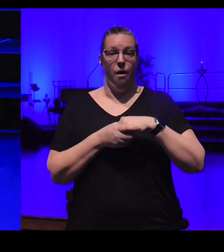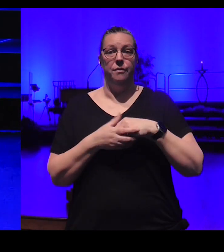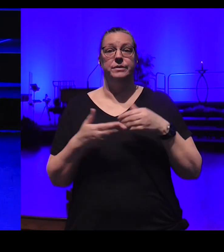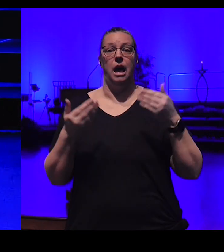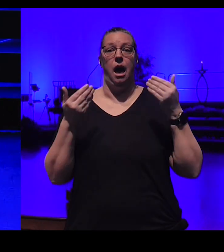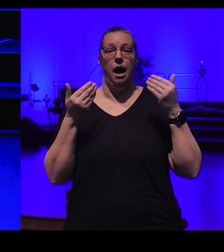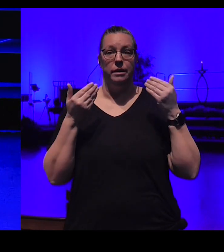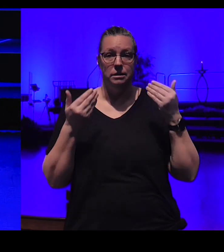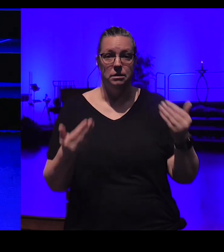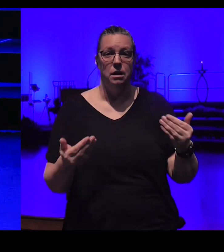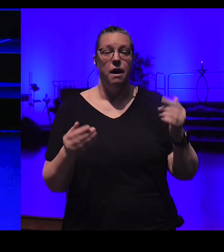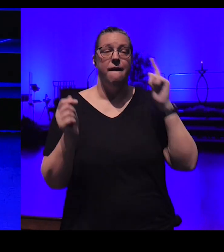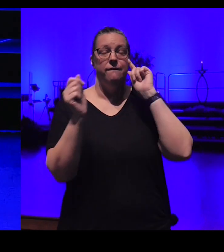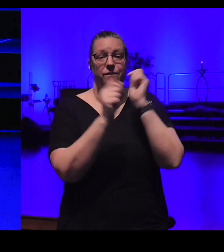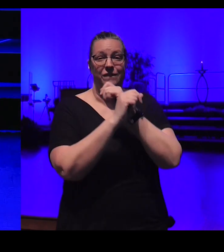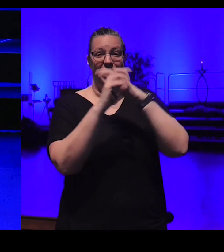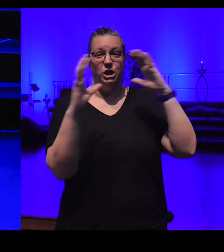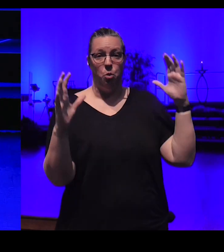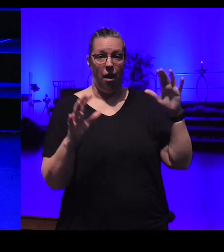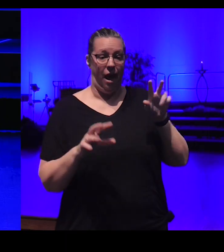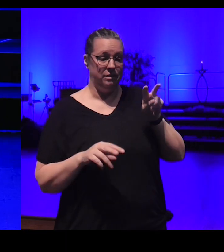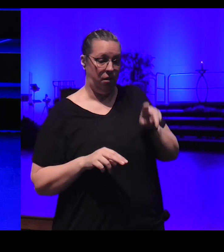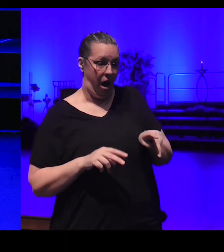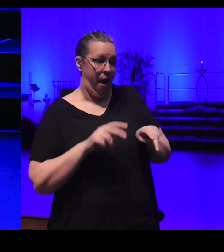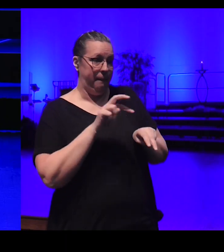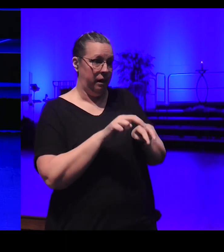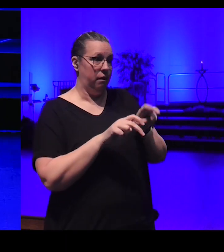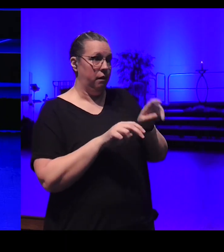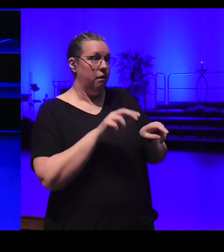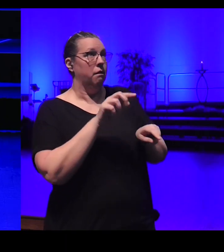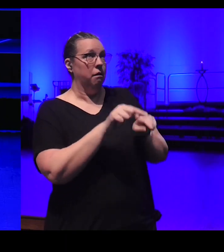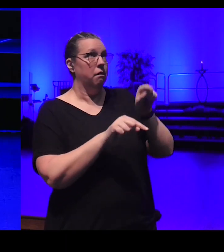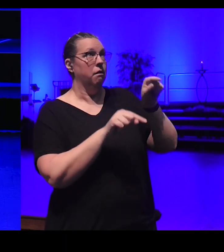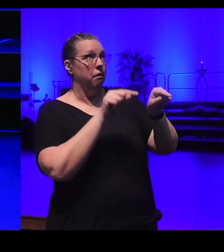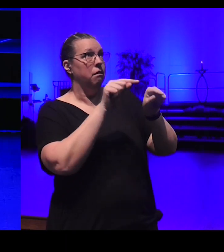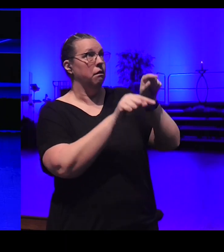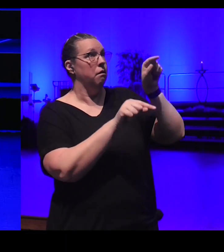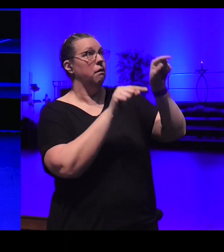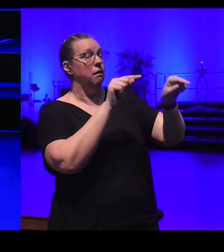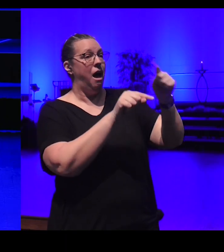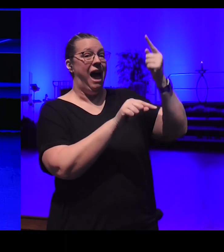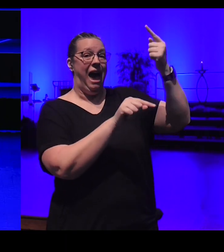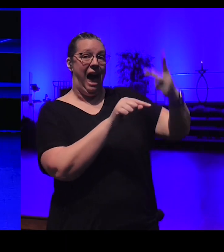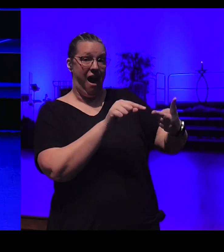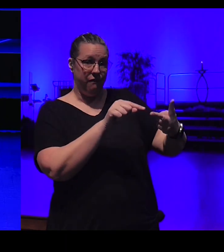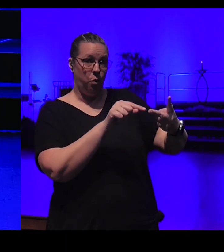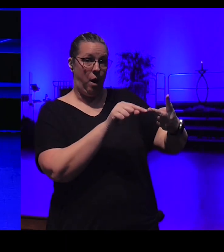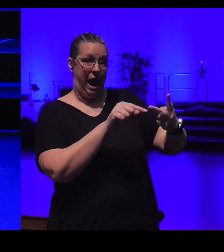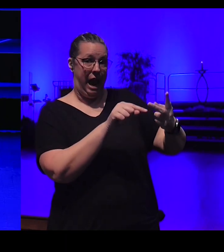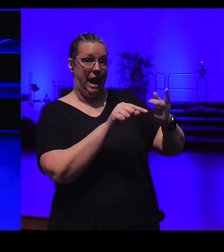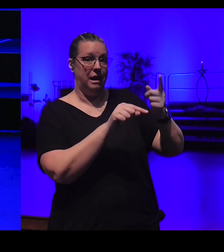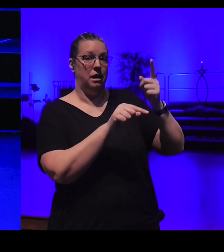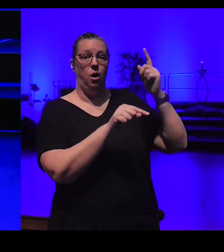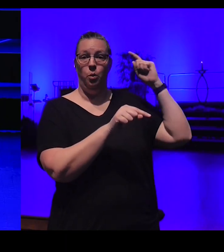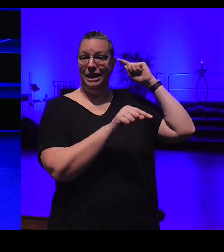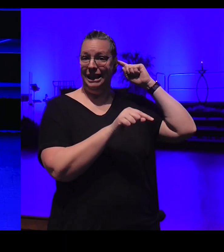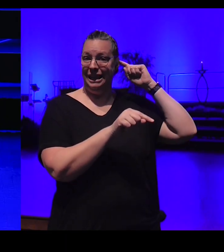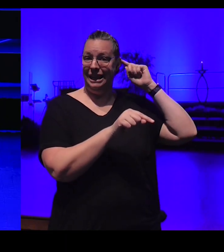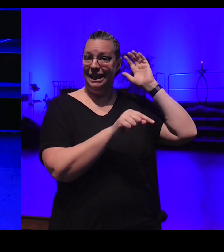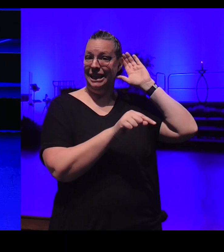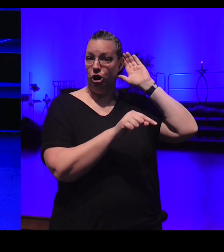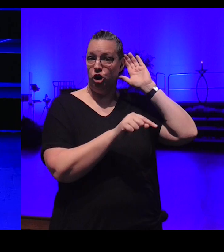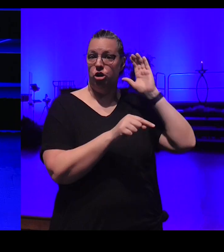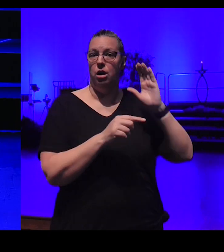walking up the mountain, climbing up the mountain, and then we get halfway there and we hear the cry of